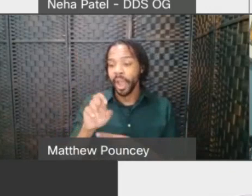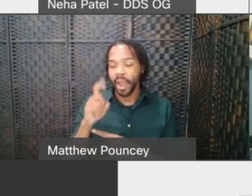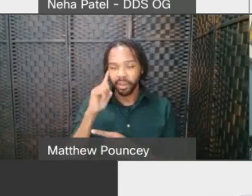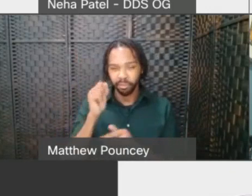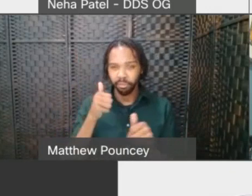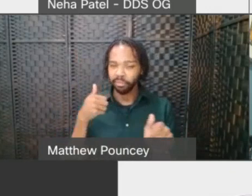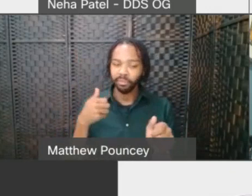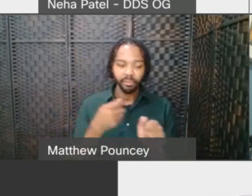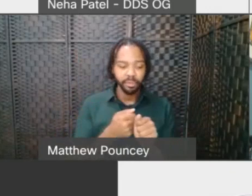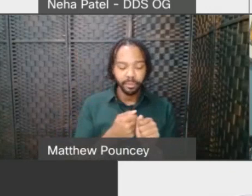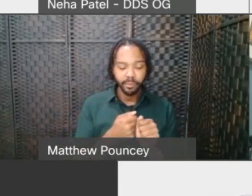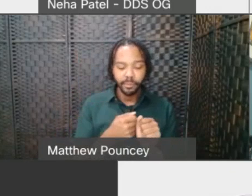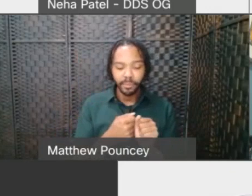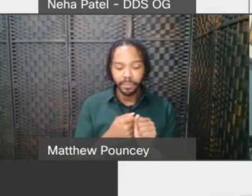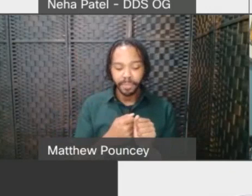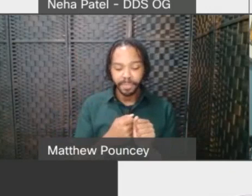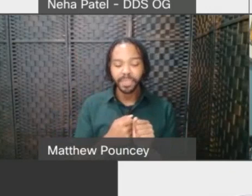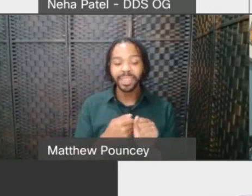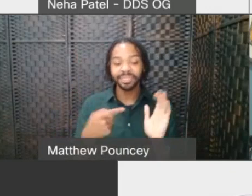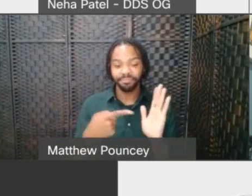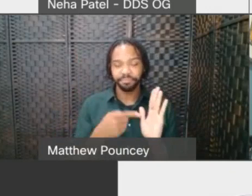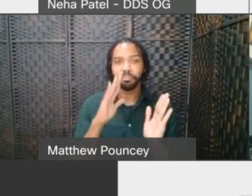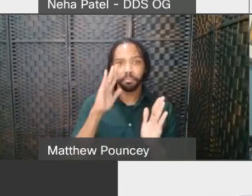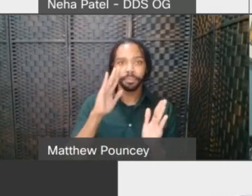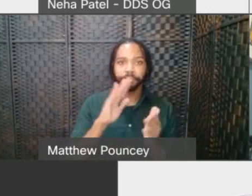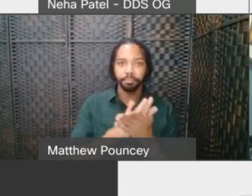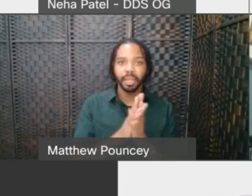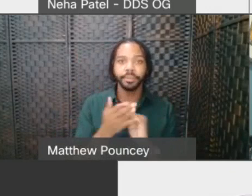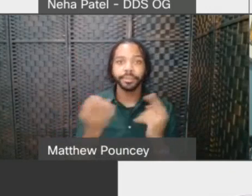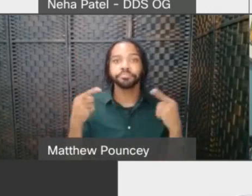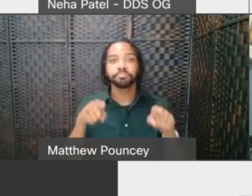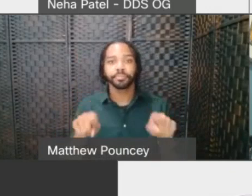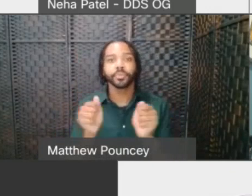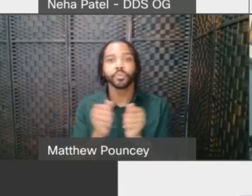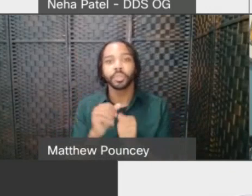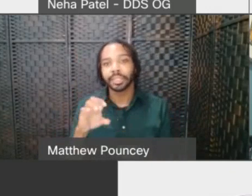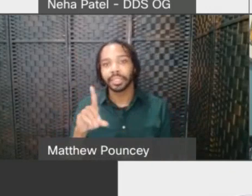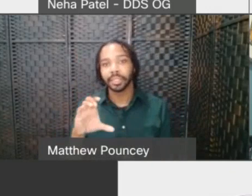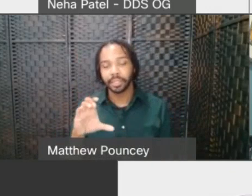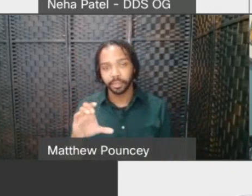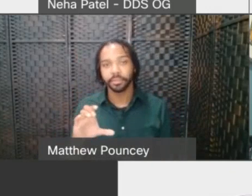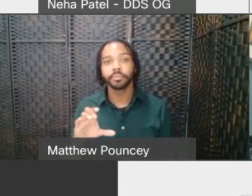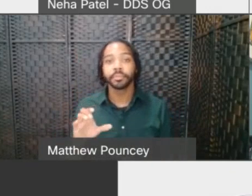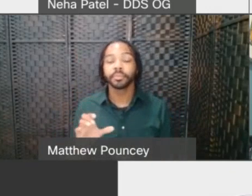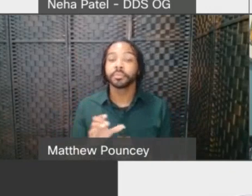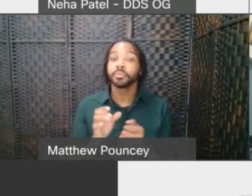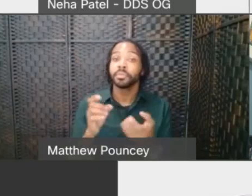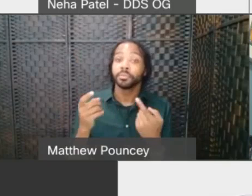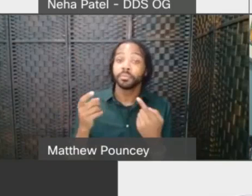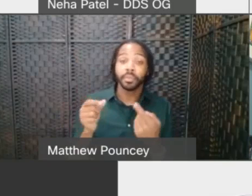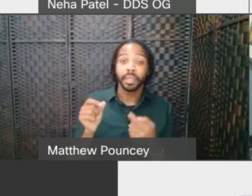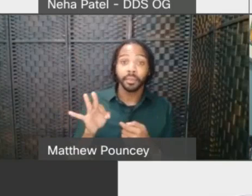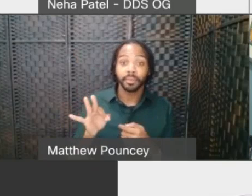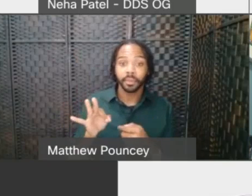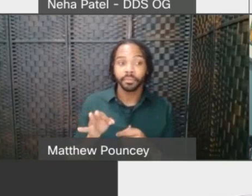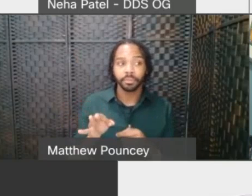it really in line with CDC's recommendation that during substantial or high levels of community spread, that eye protection